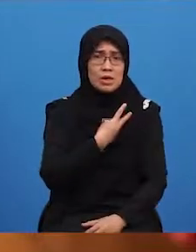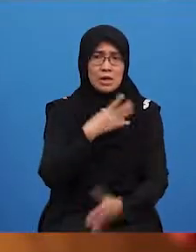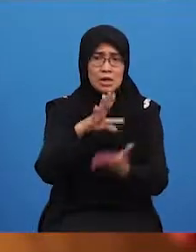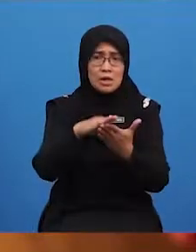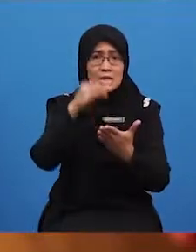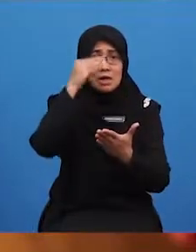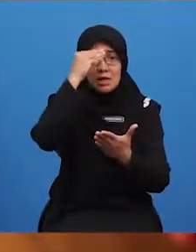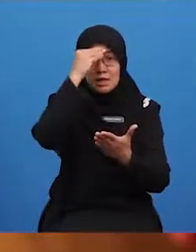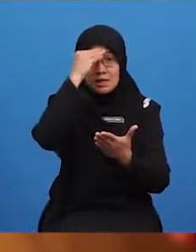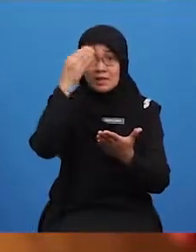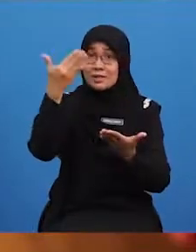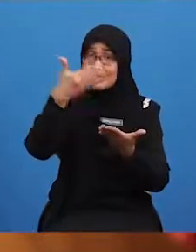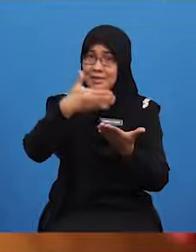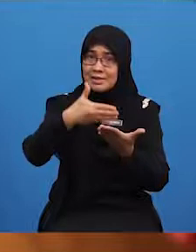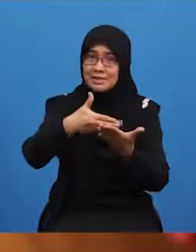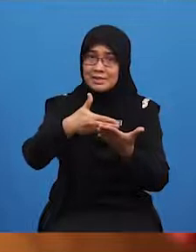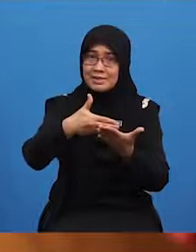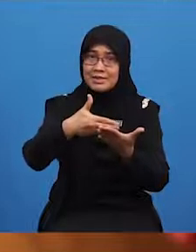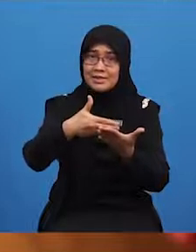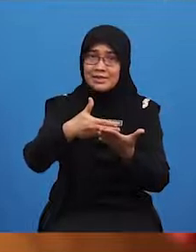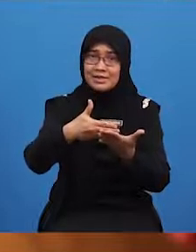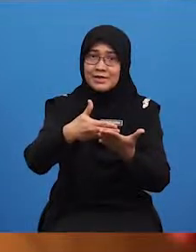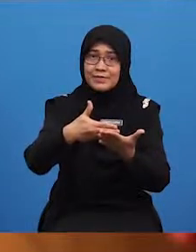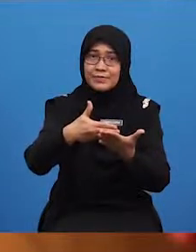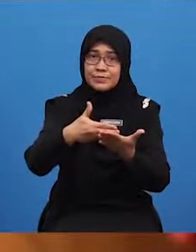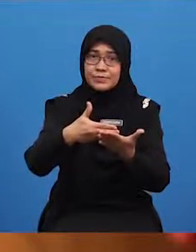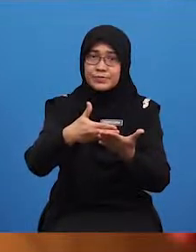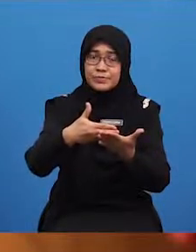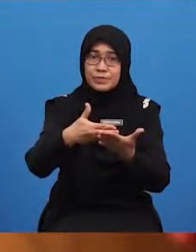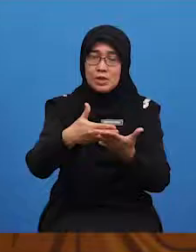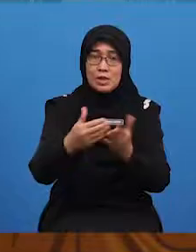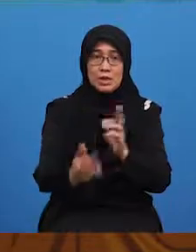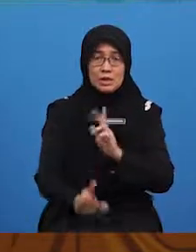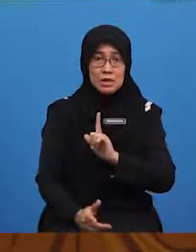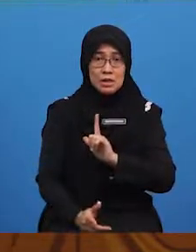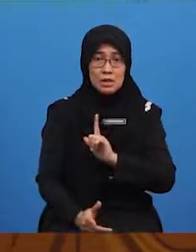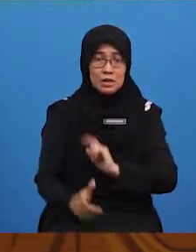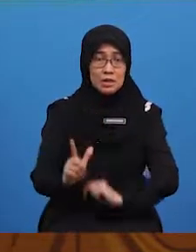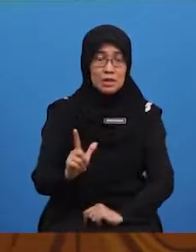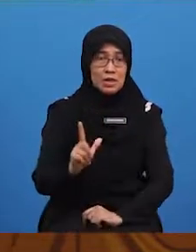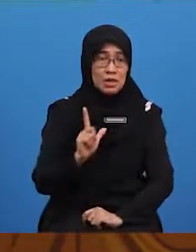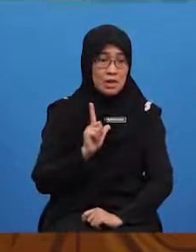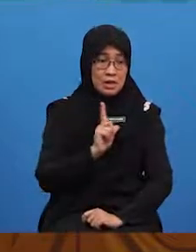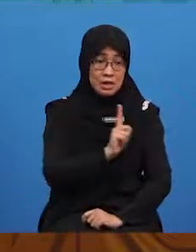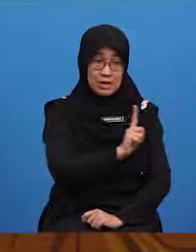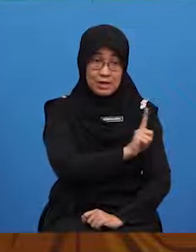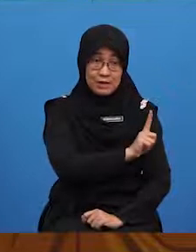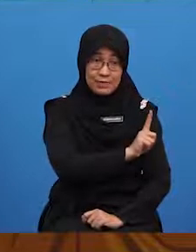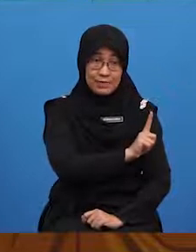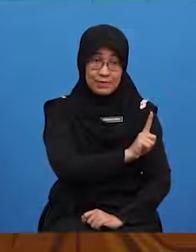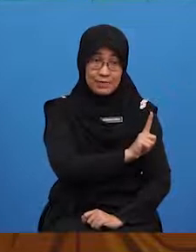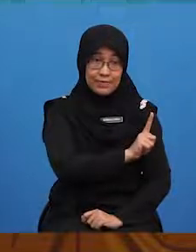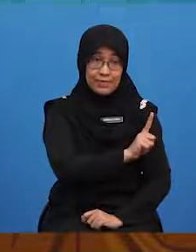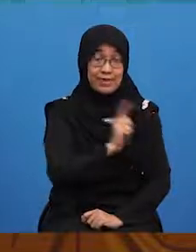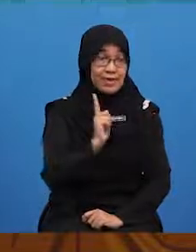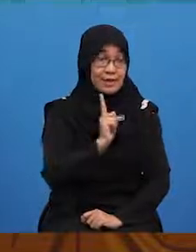Fantastic! Now, we are going to learn another concept. This is one of the left-hand side of